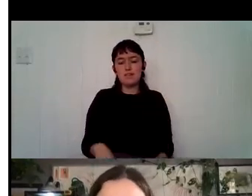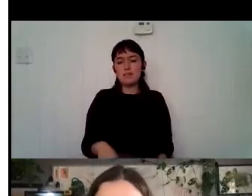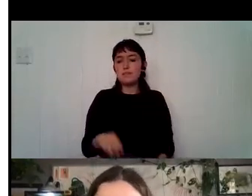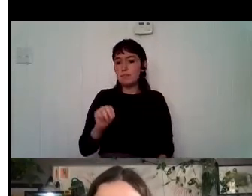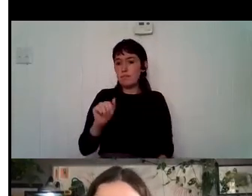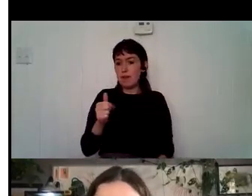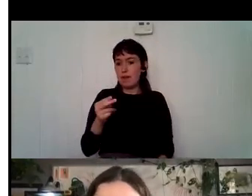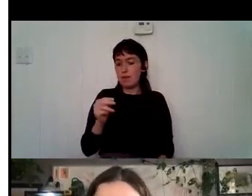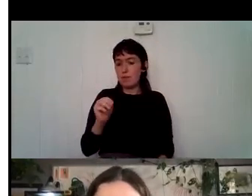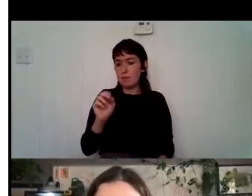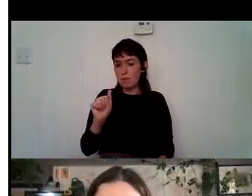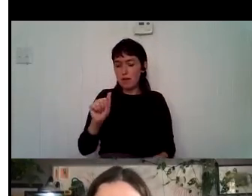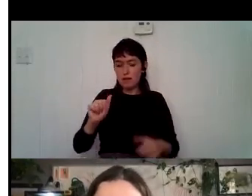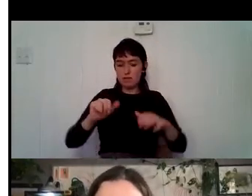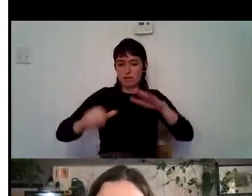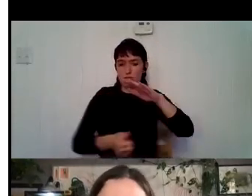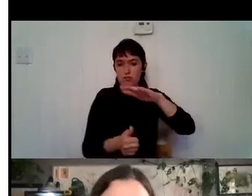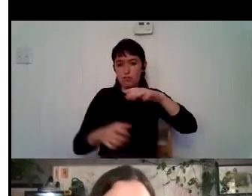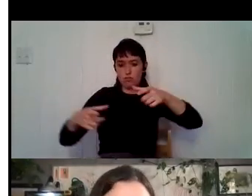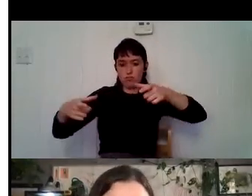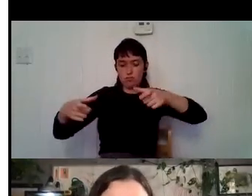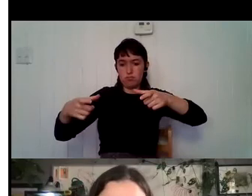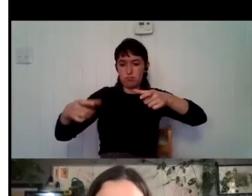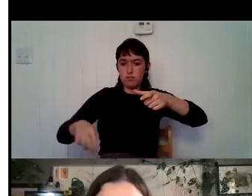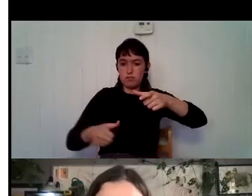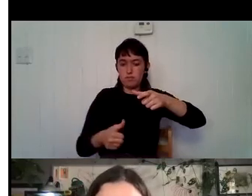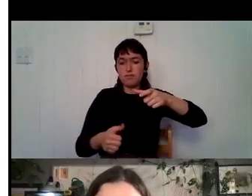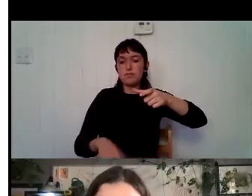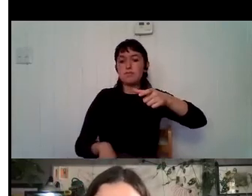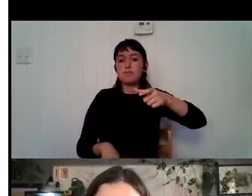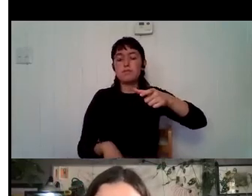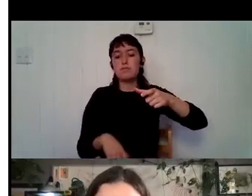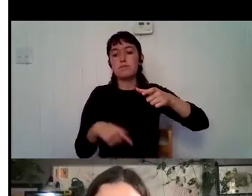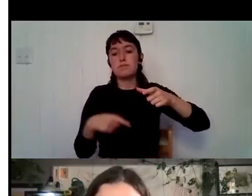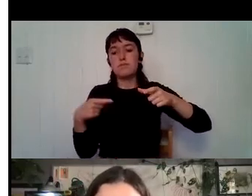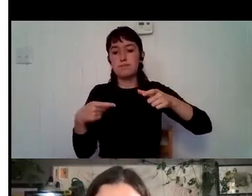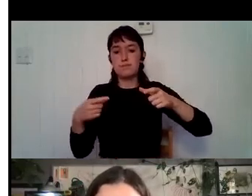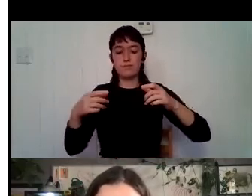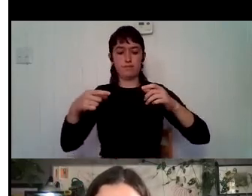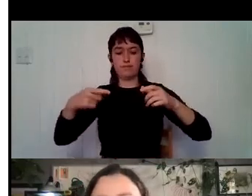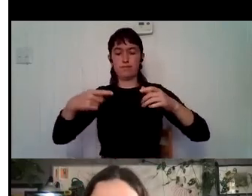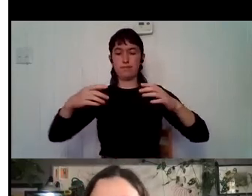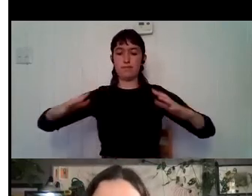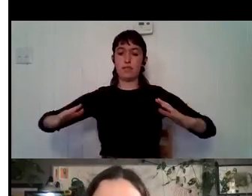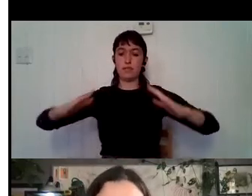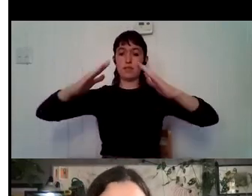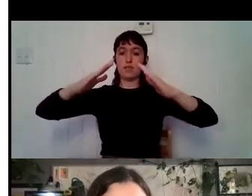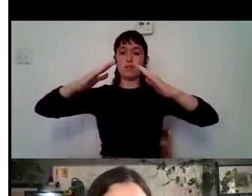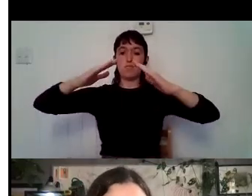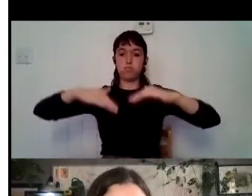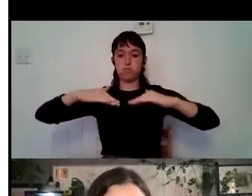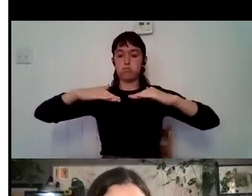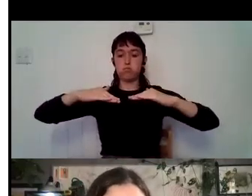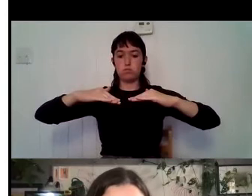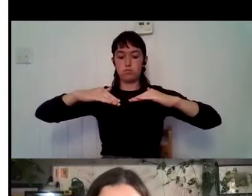a bigger option where the whole thing collapsed down, but it's not like this whole thing just was erupting, like in the case of